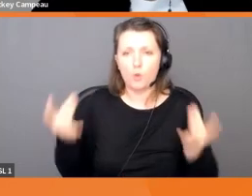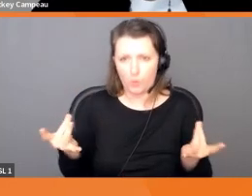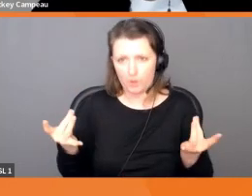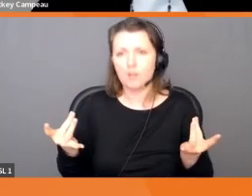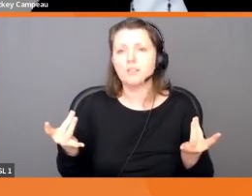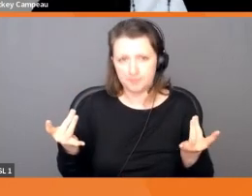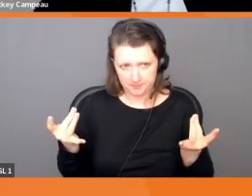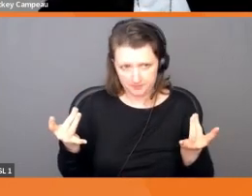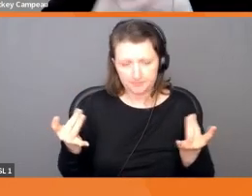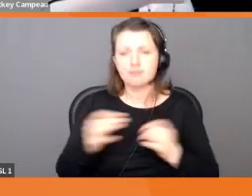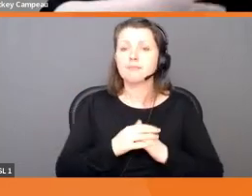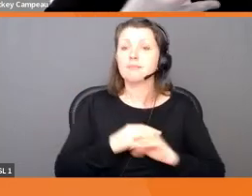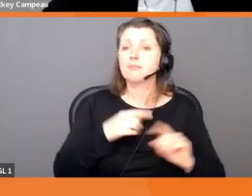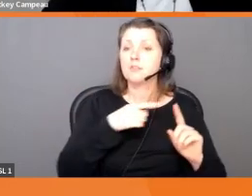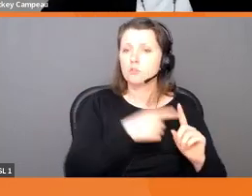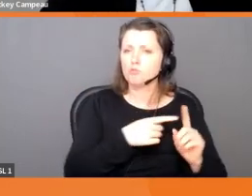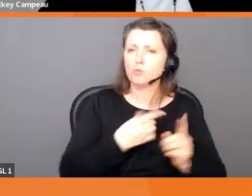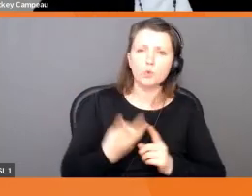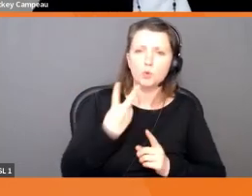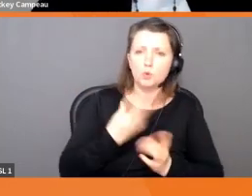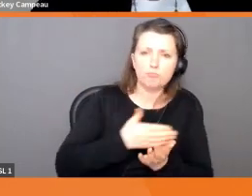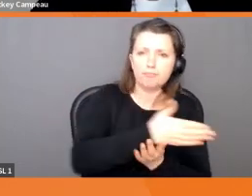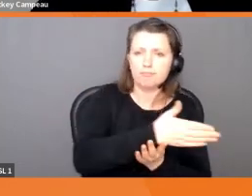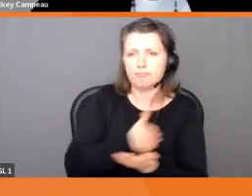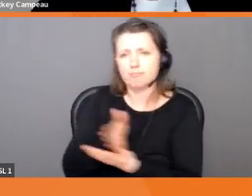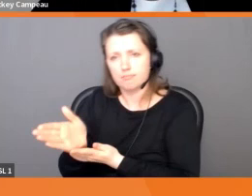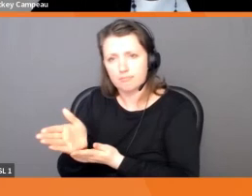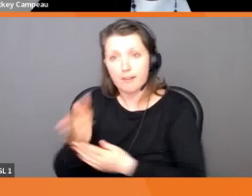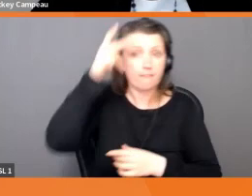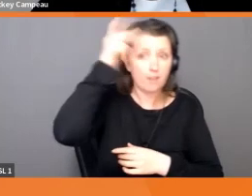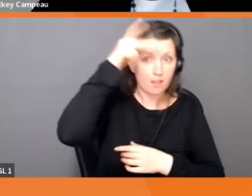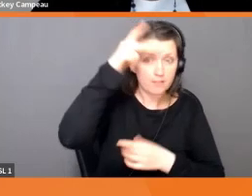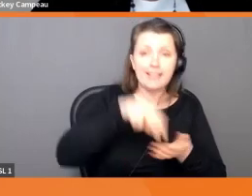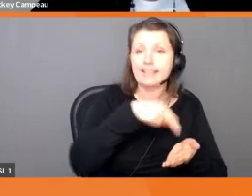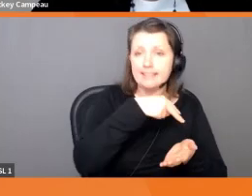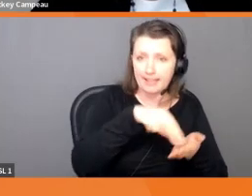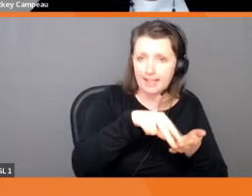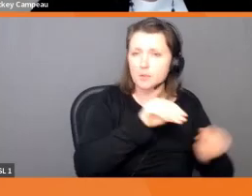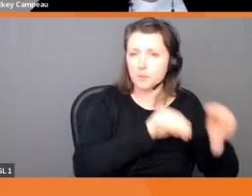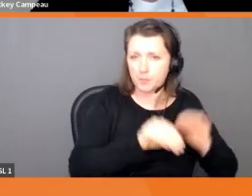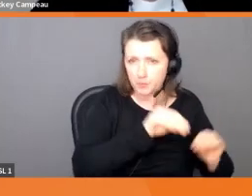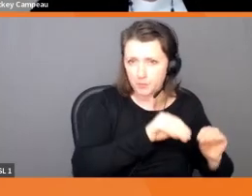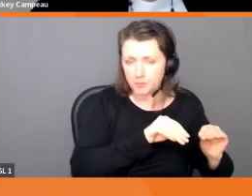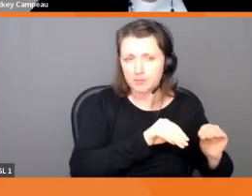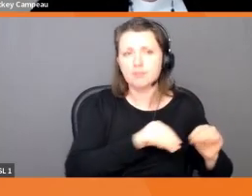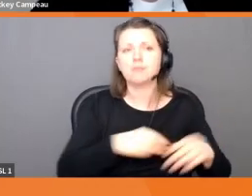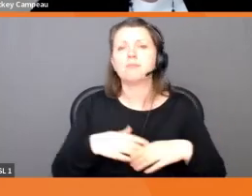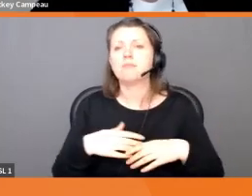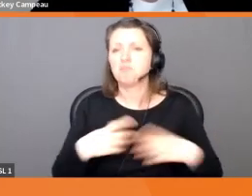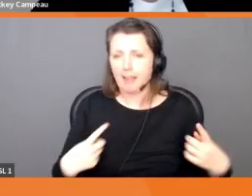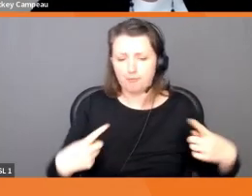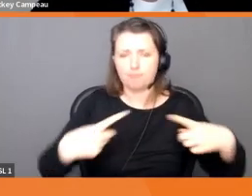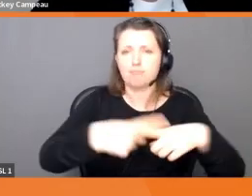She has two paths, philosophy and dance movement intersected on the mat for Denise when she first met her